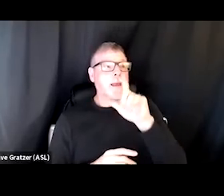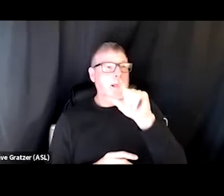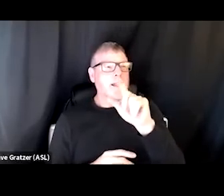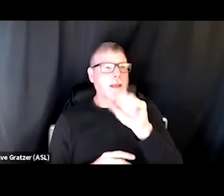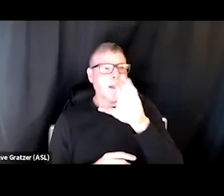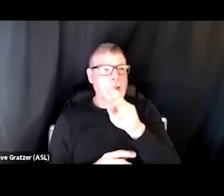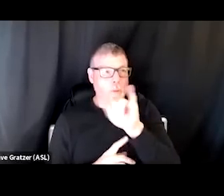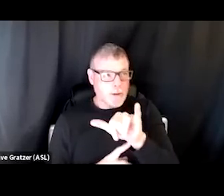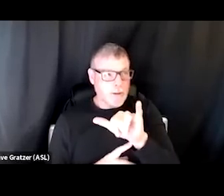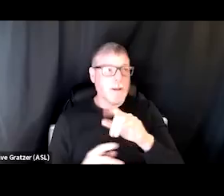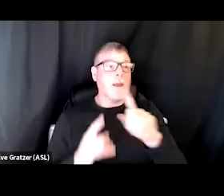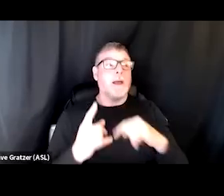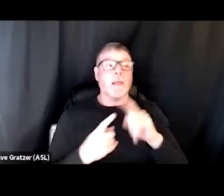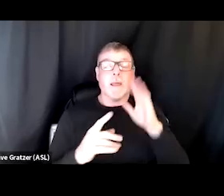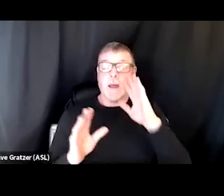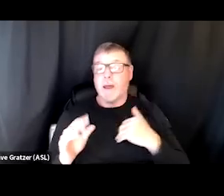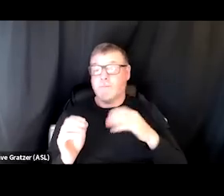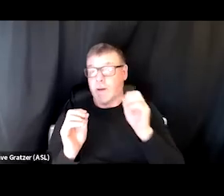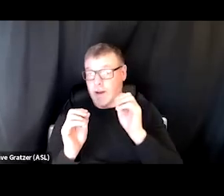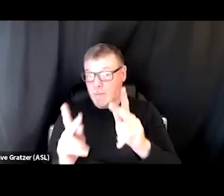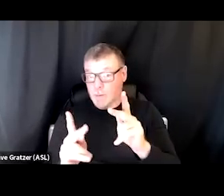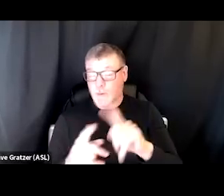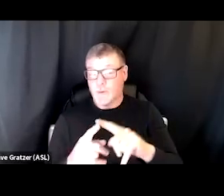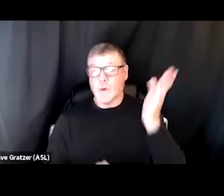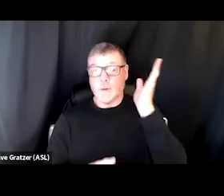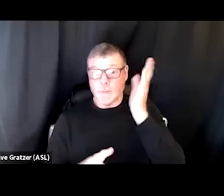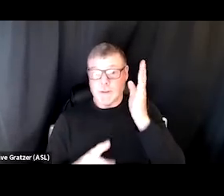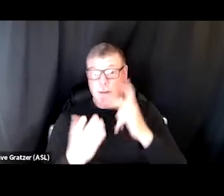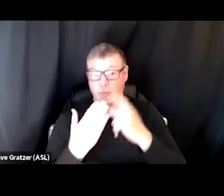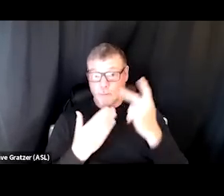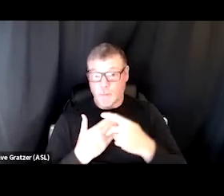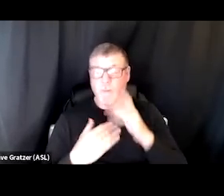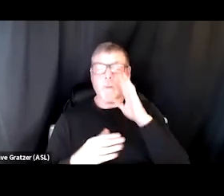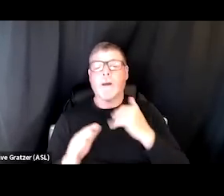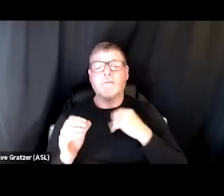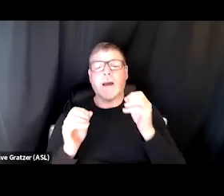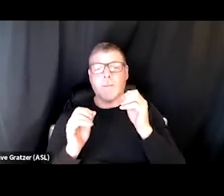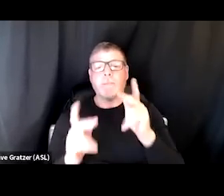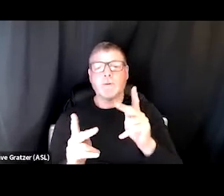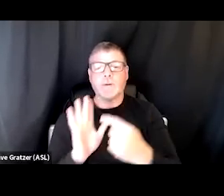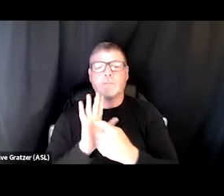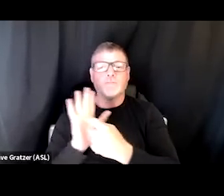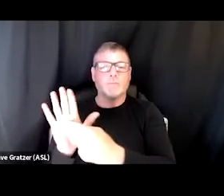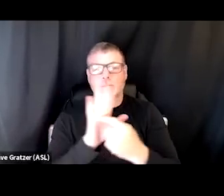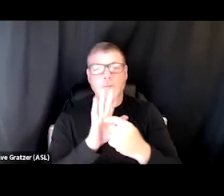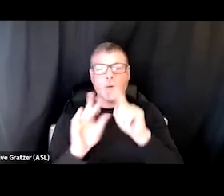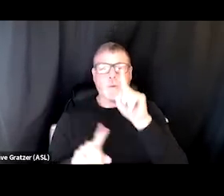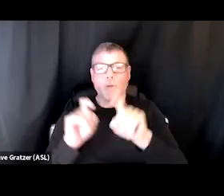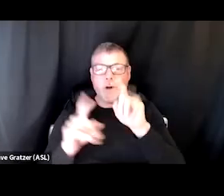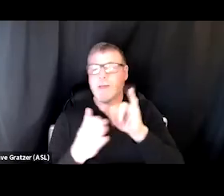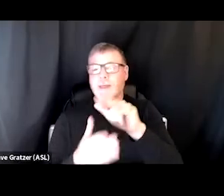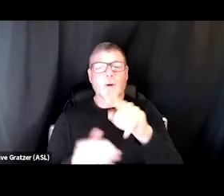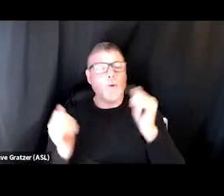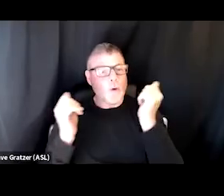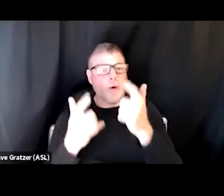then we'll have an opportunity to, after they present on their programs, we're going to have an opportunity to present some of those incredible questions that you